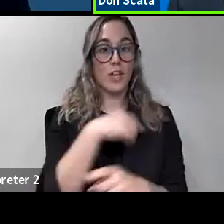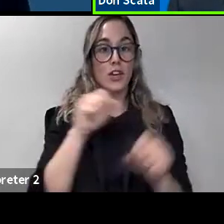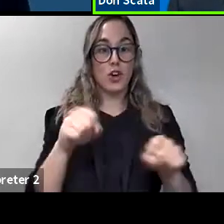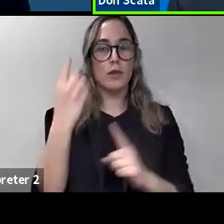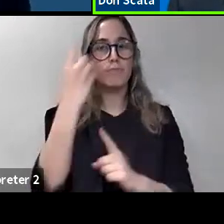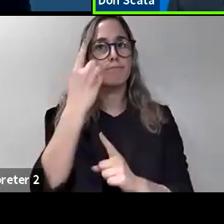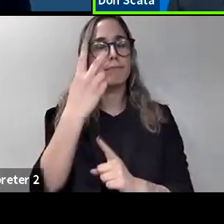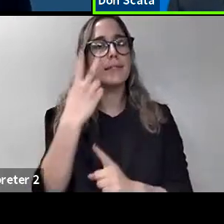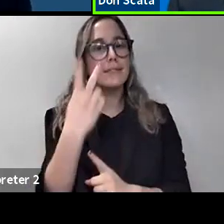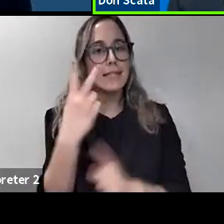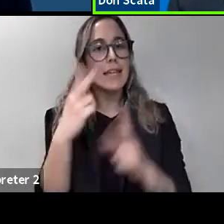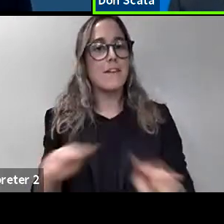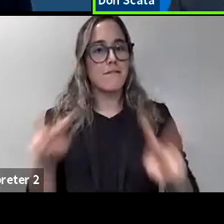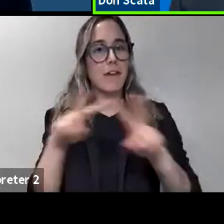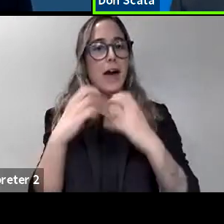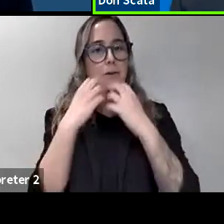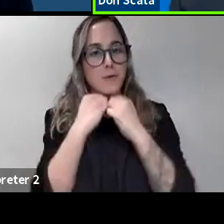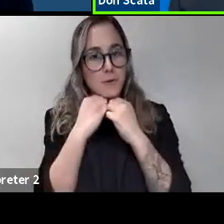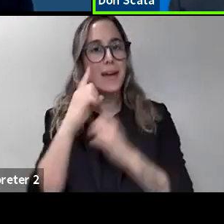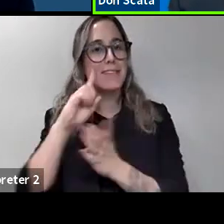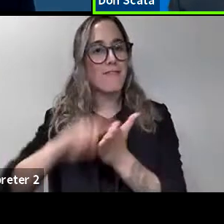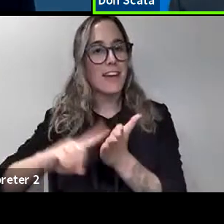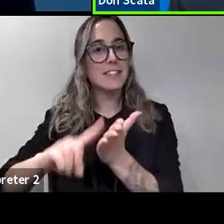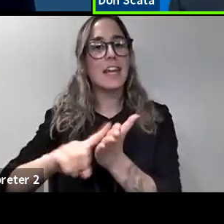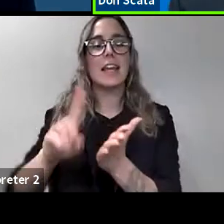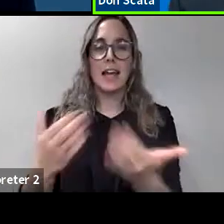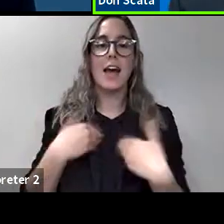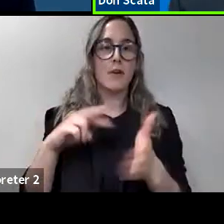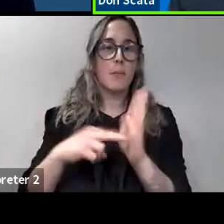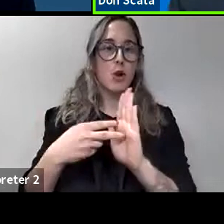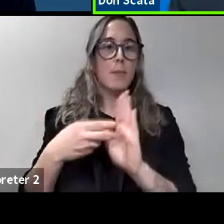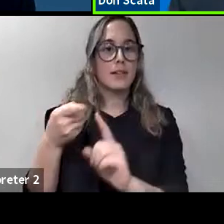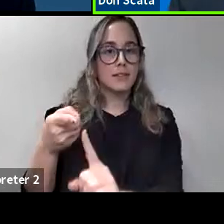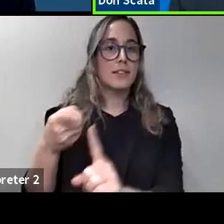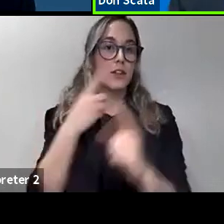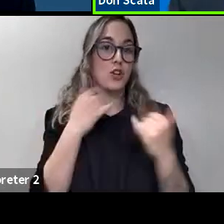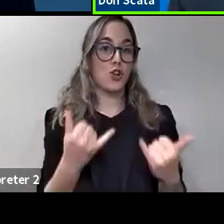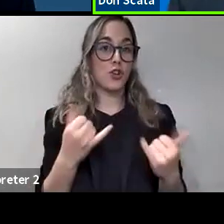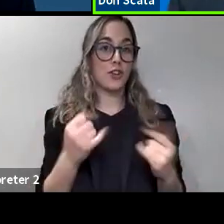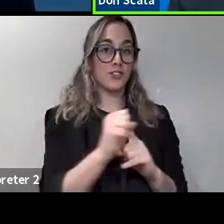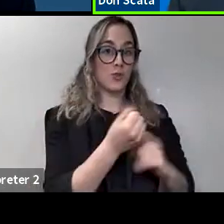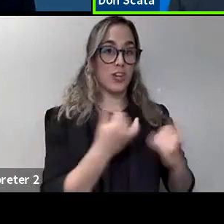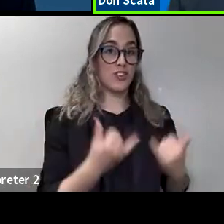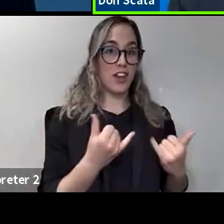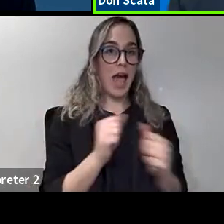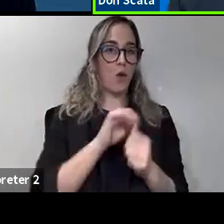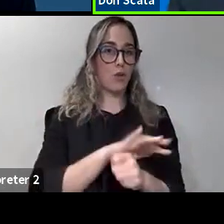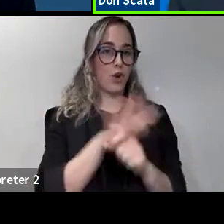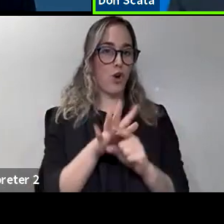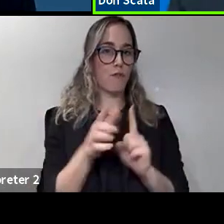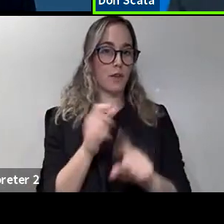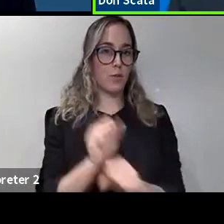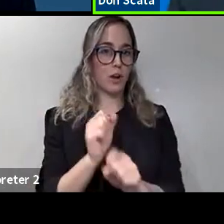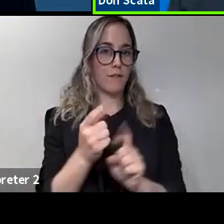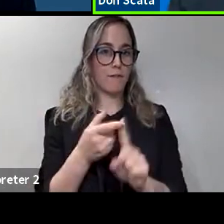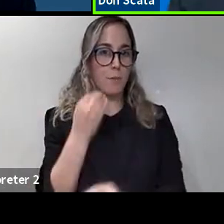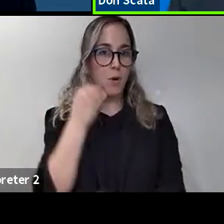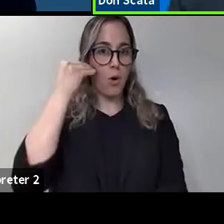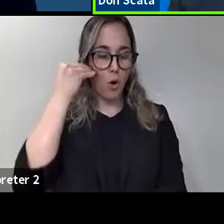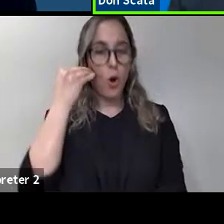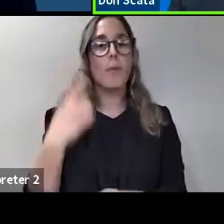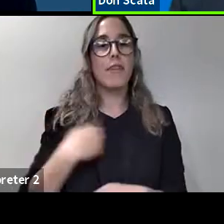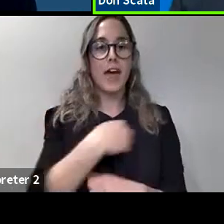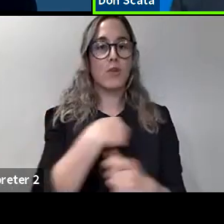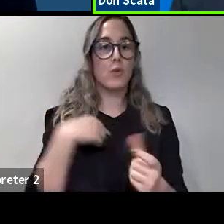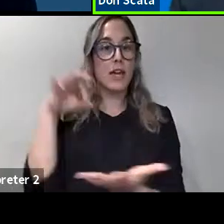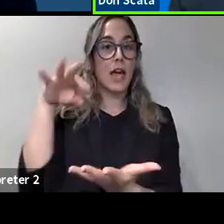the value in investigating given the current circumstances, that would be the place to pose the question to us so we could